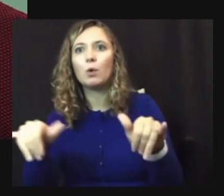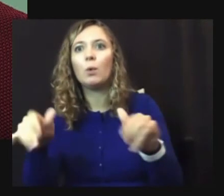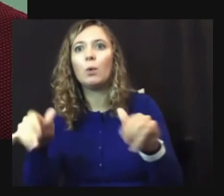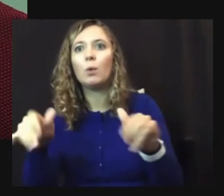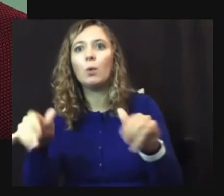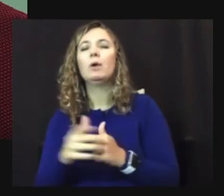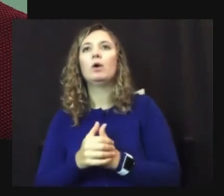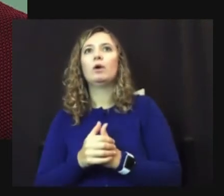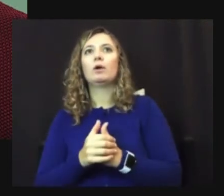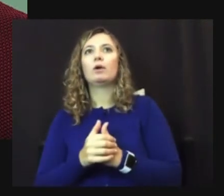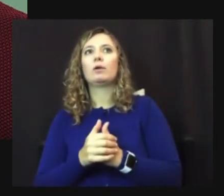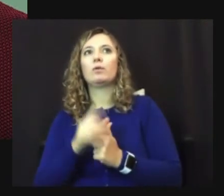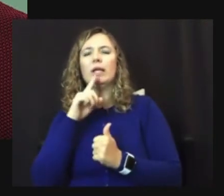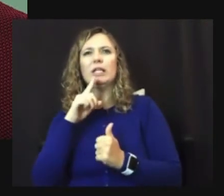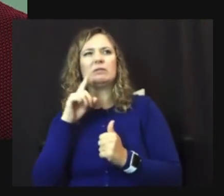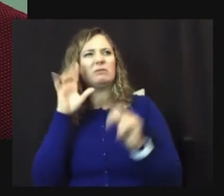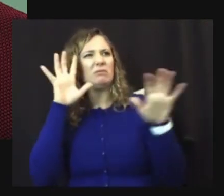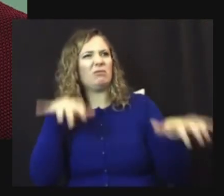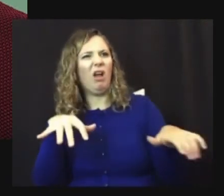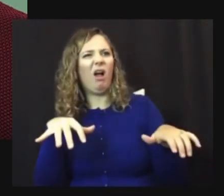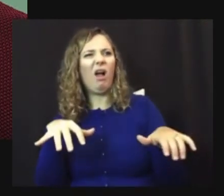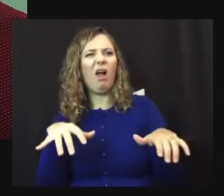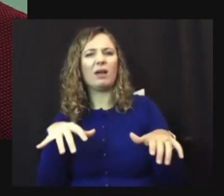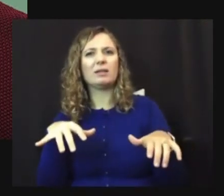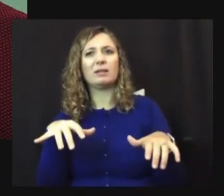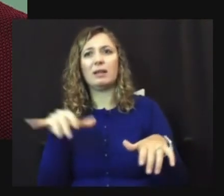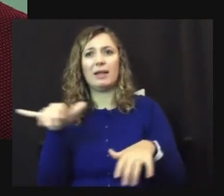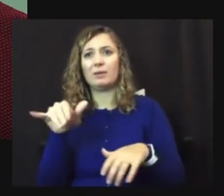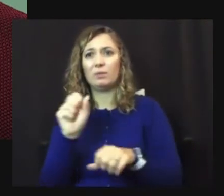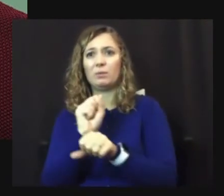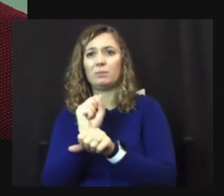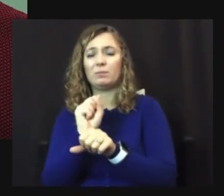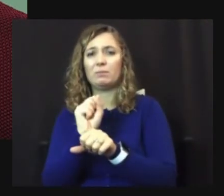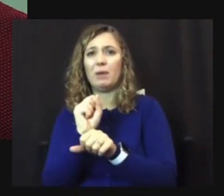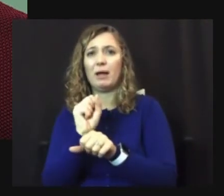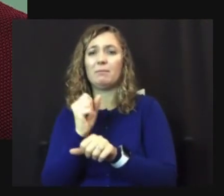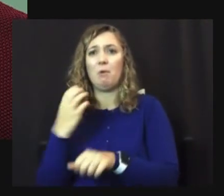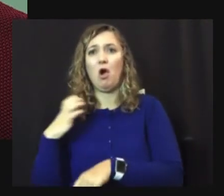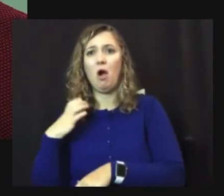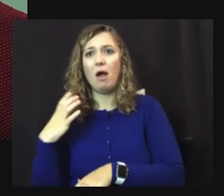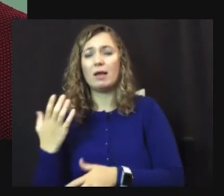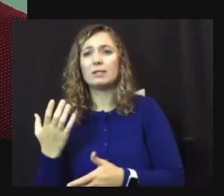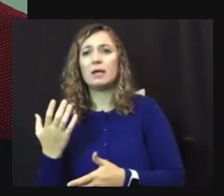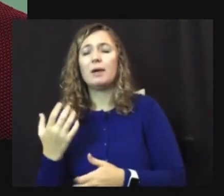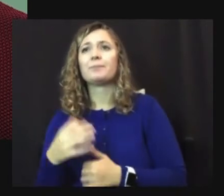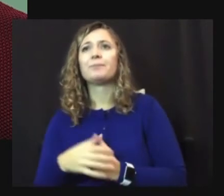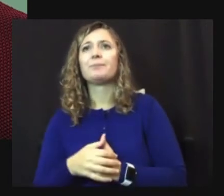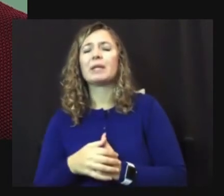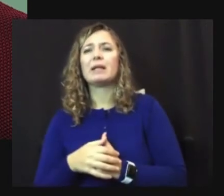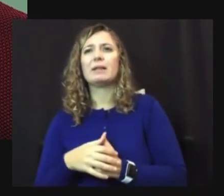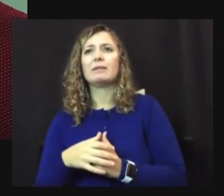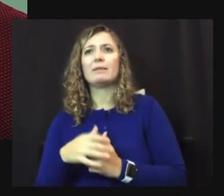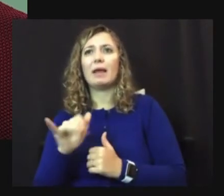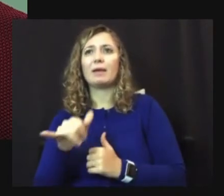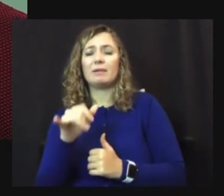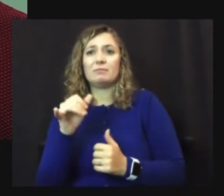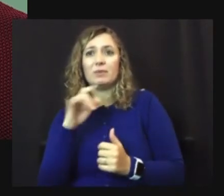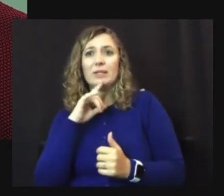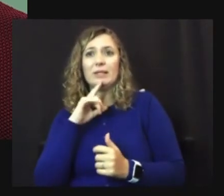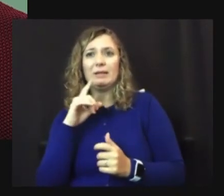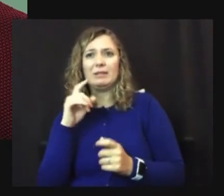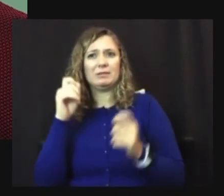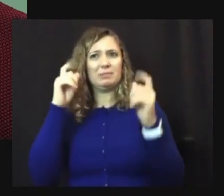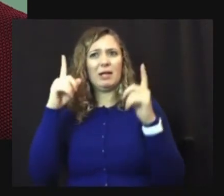like overwhelmed within the space of days. And it's always about